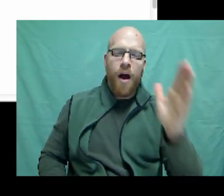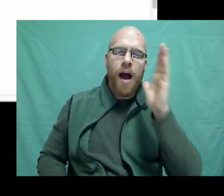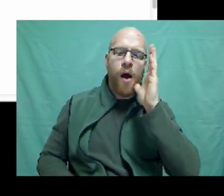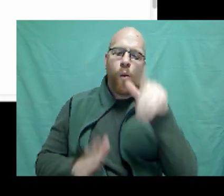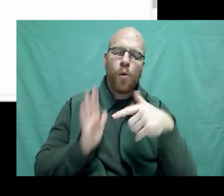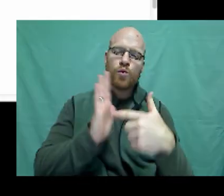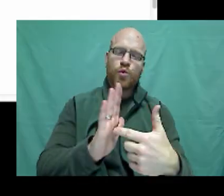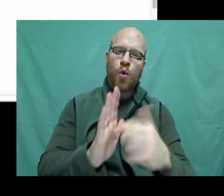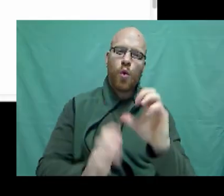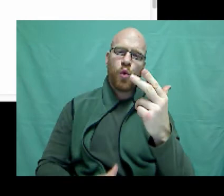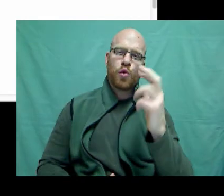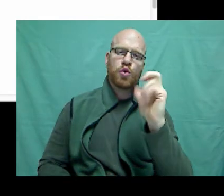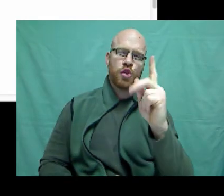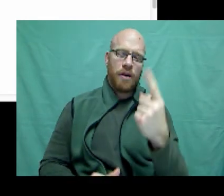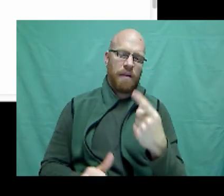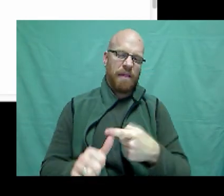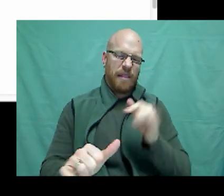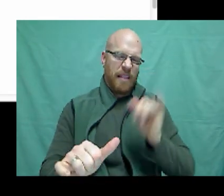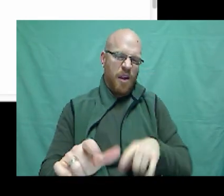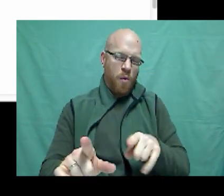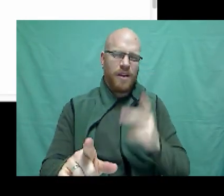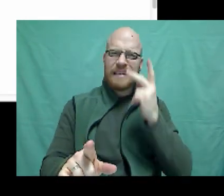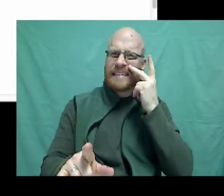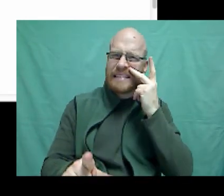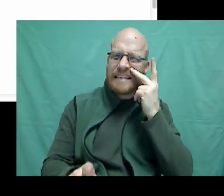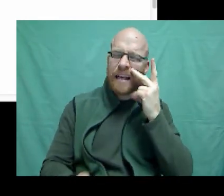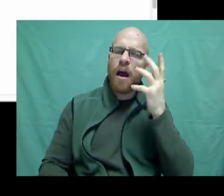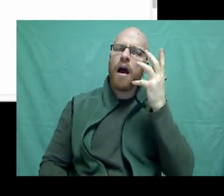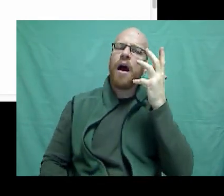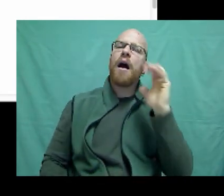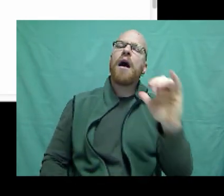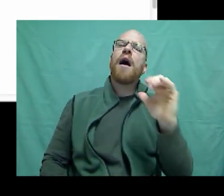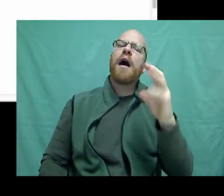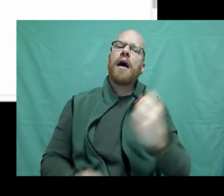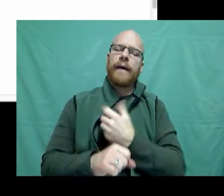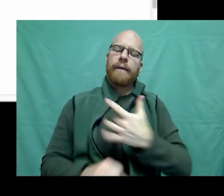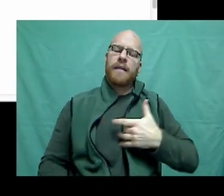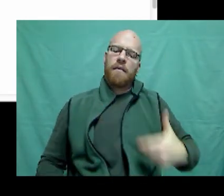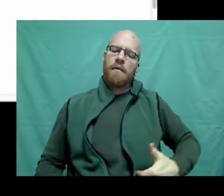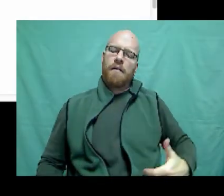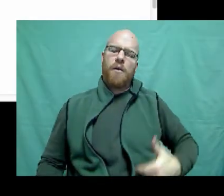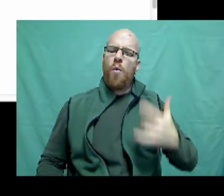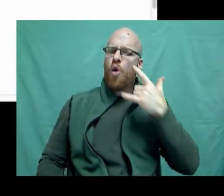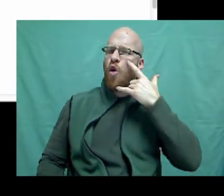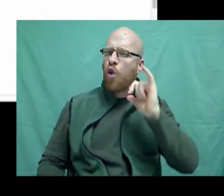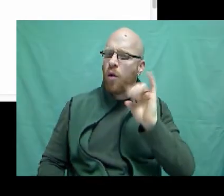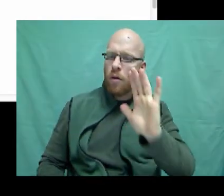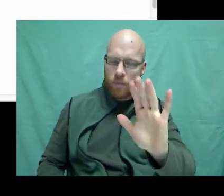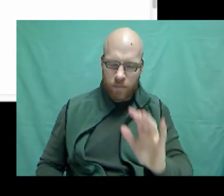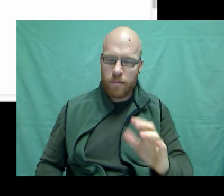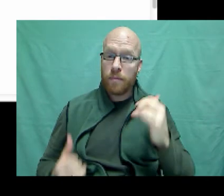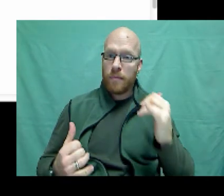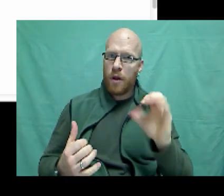Now, I am going to check this problem just to see how this does work out, so you get a sense of it, okay?